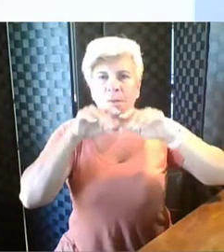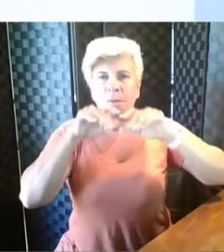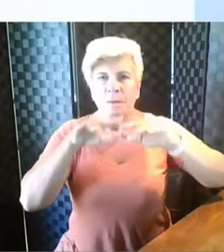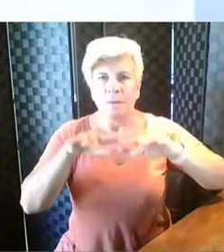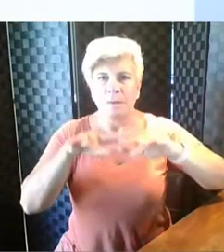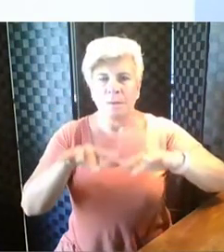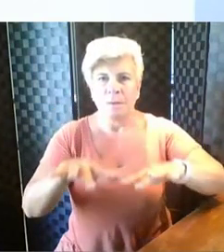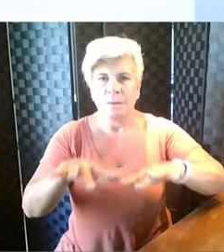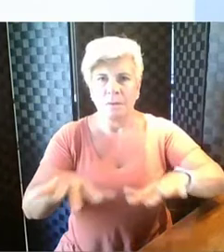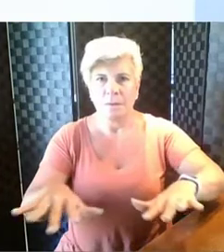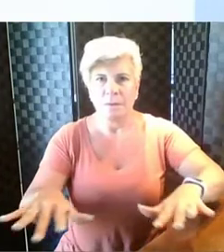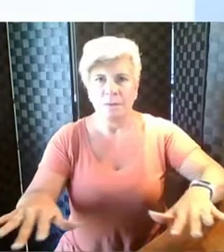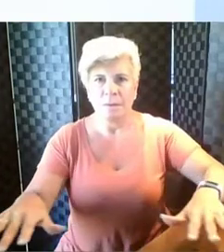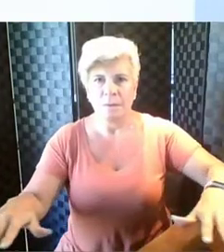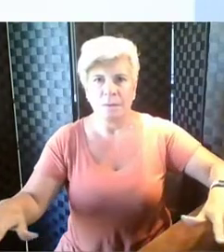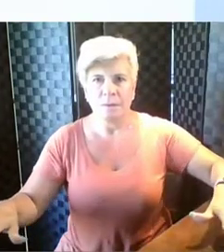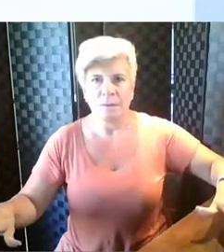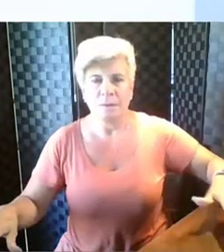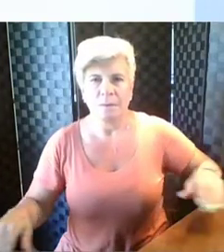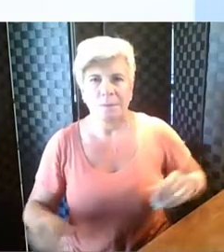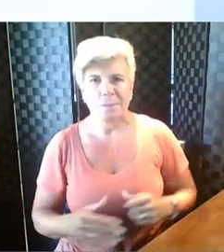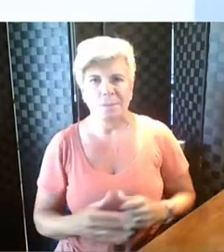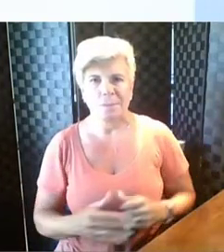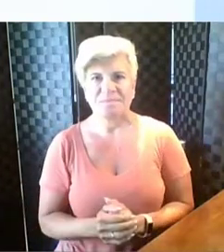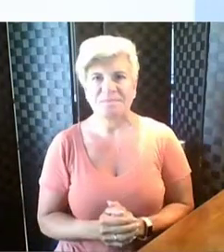And let him out.